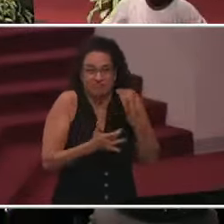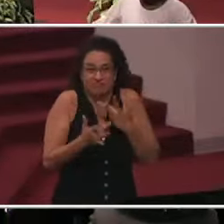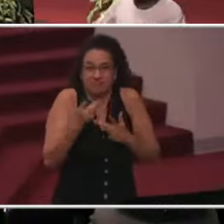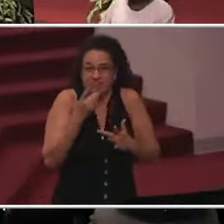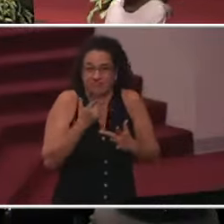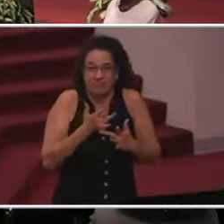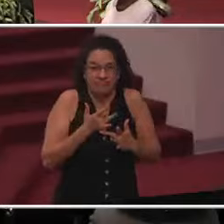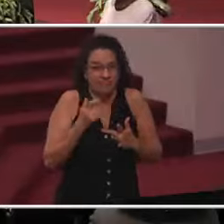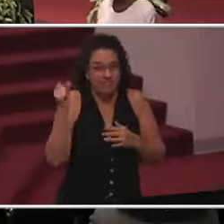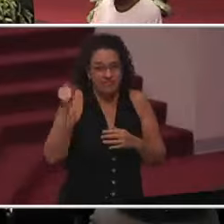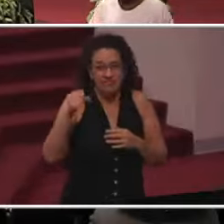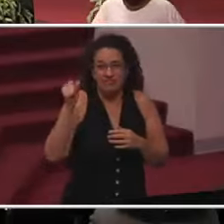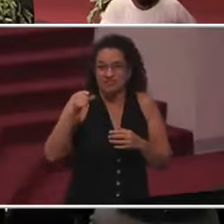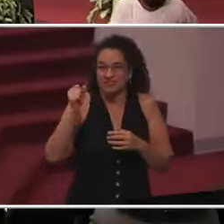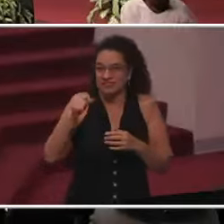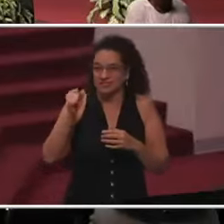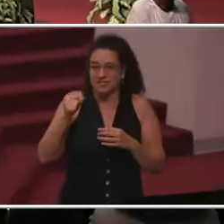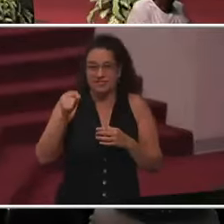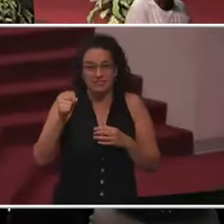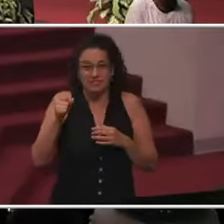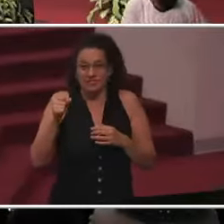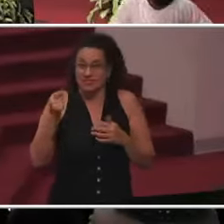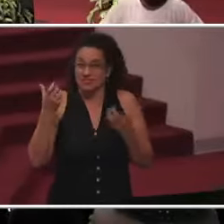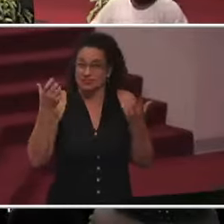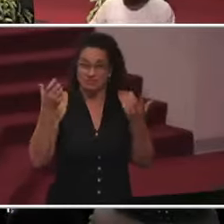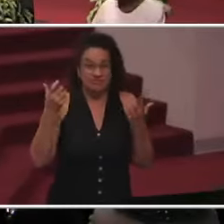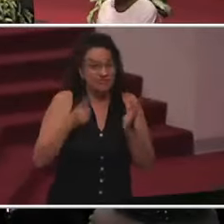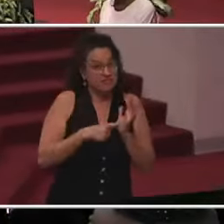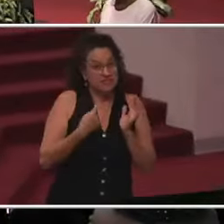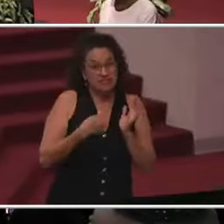Oh man, death, he tried to take me in.